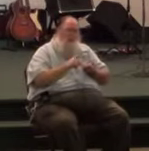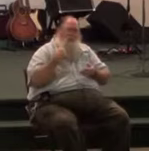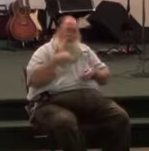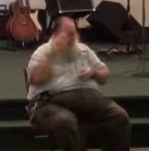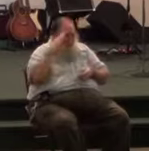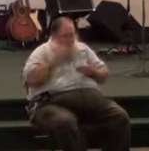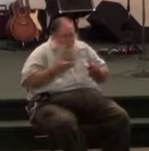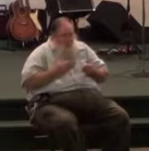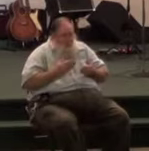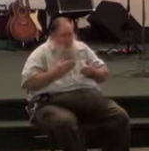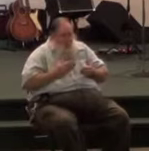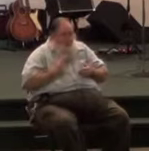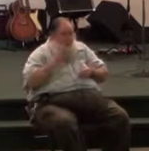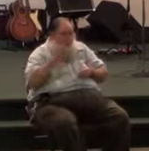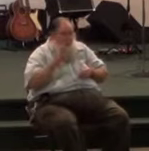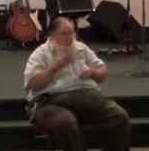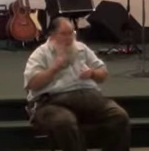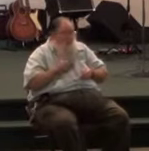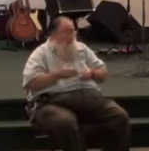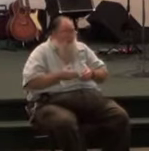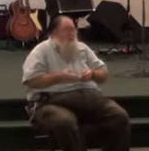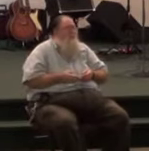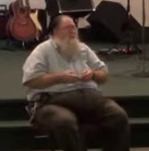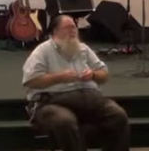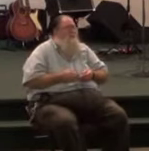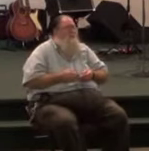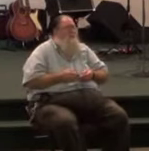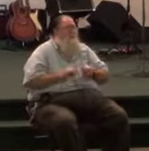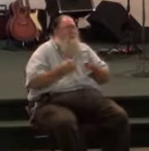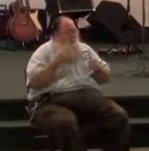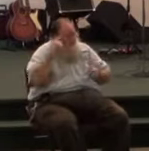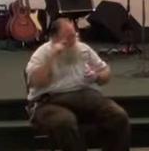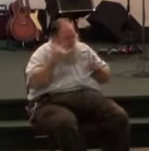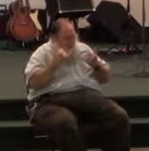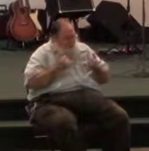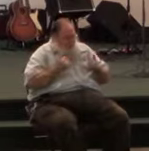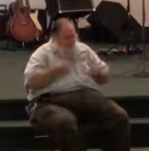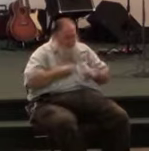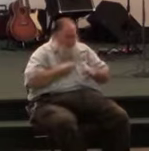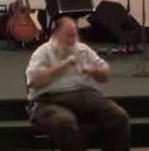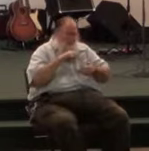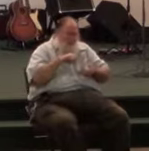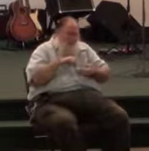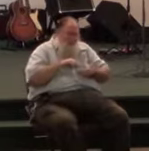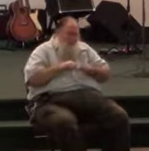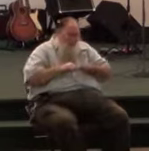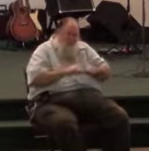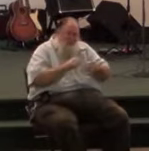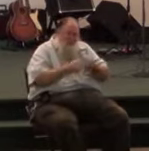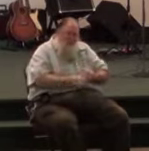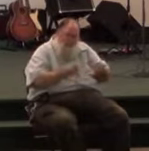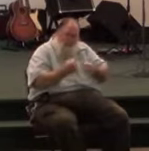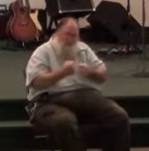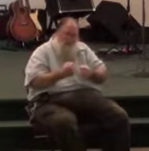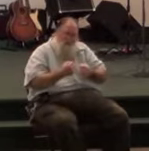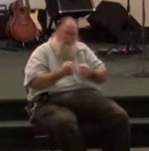don't know what tomorrow brings. But for us today, we're going to stand firm. We're going to hold fast to your word. And